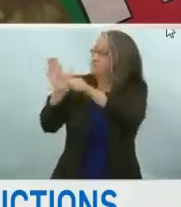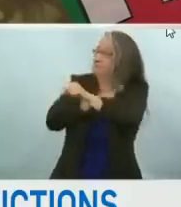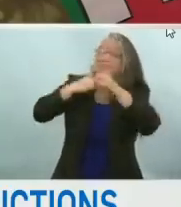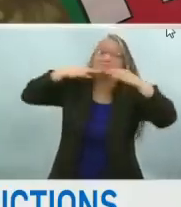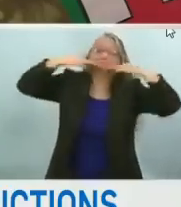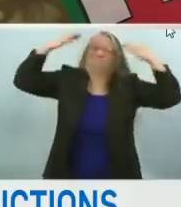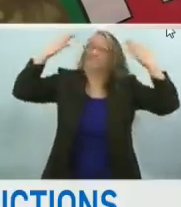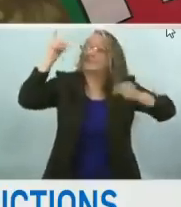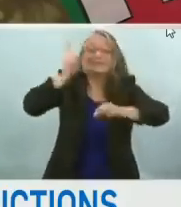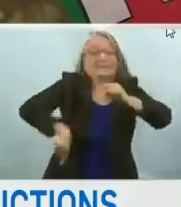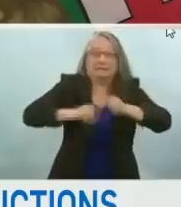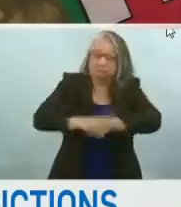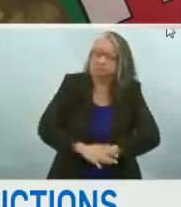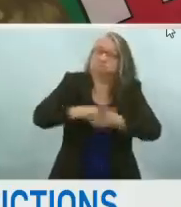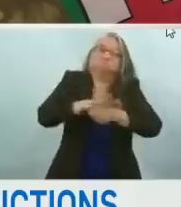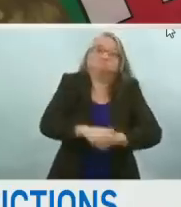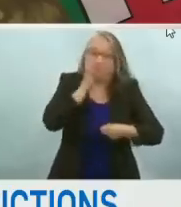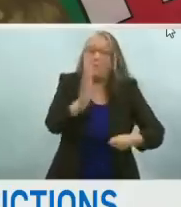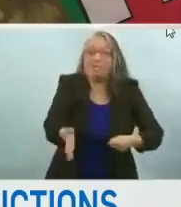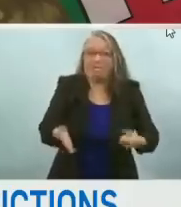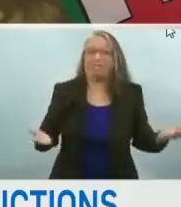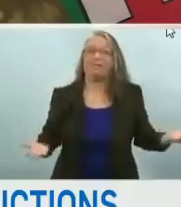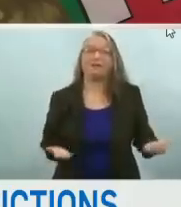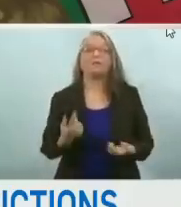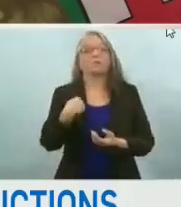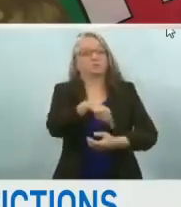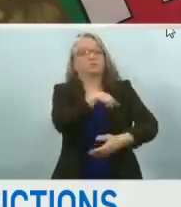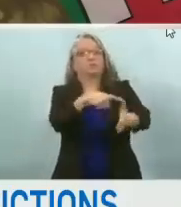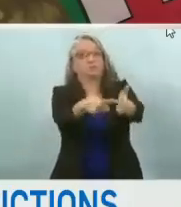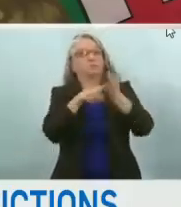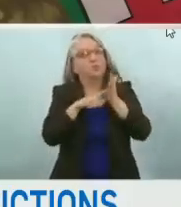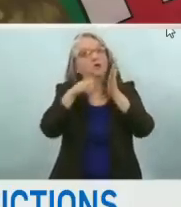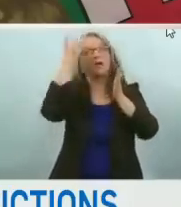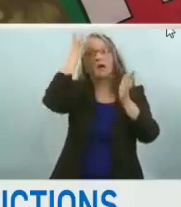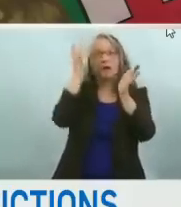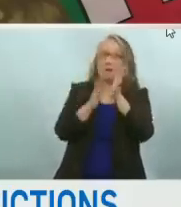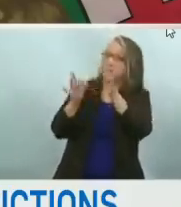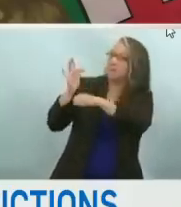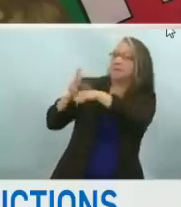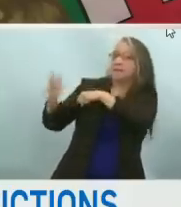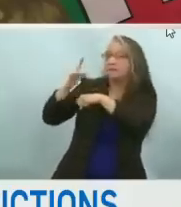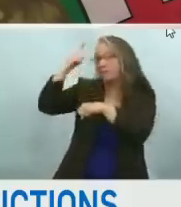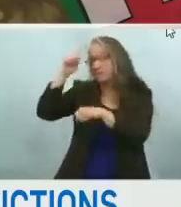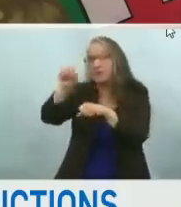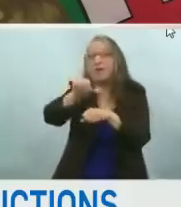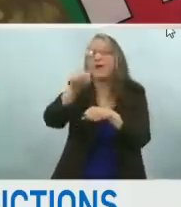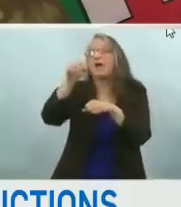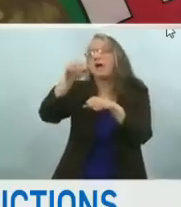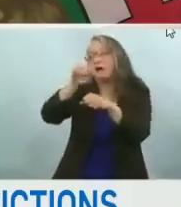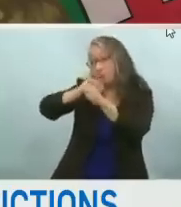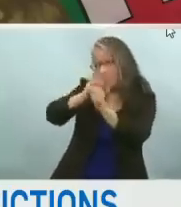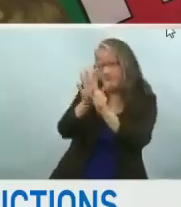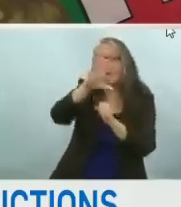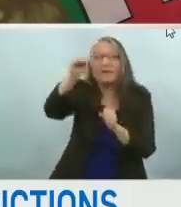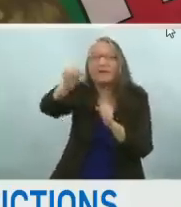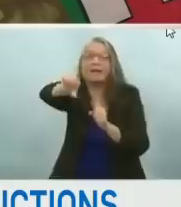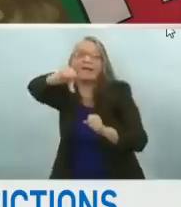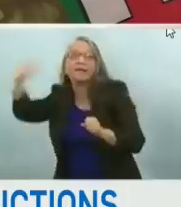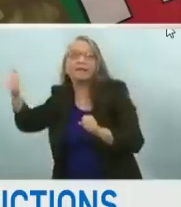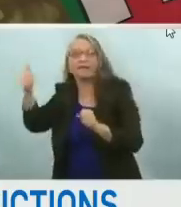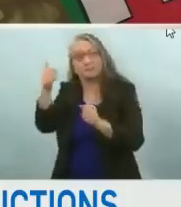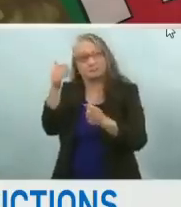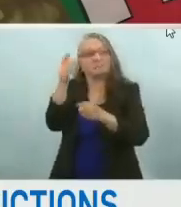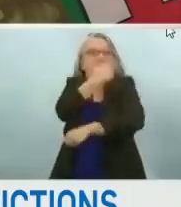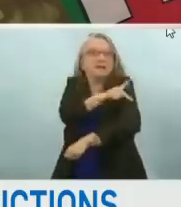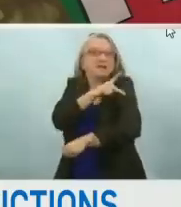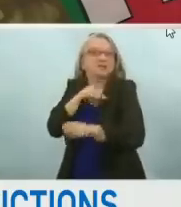restricted orange, with schools still remaining in the yellow, and all the other public health orders remain unchanged. So again,